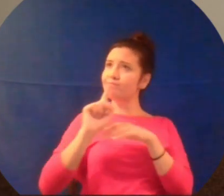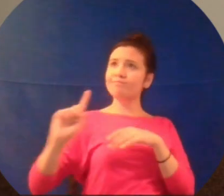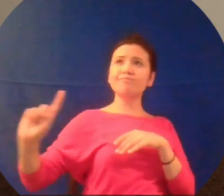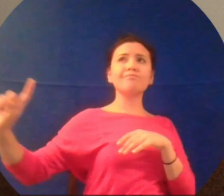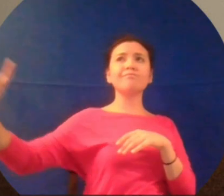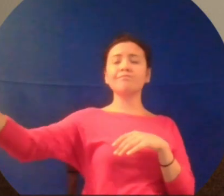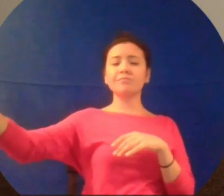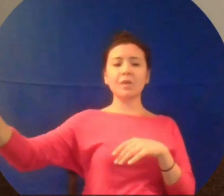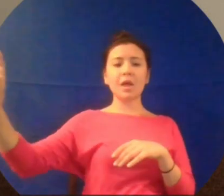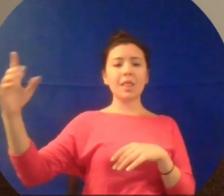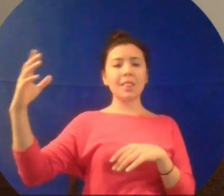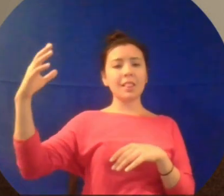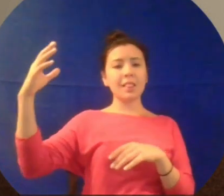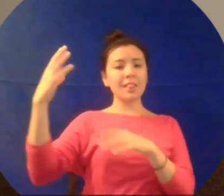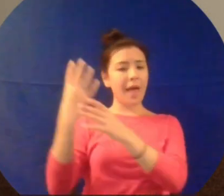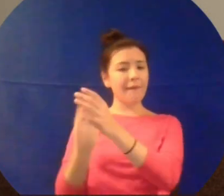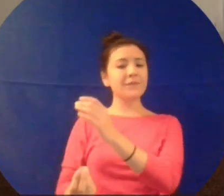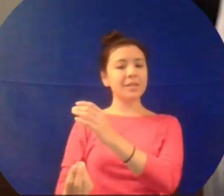her.